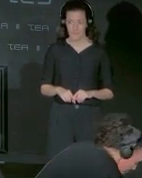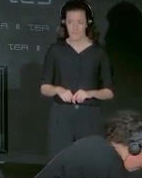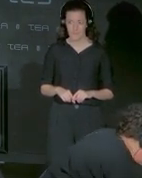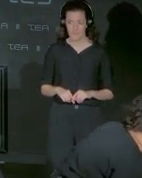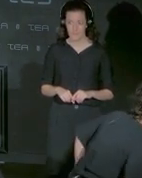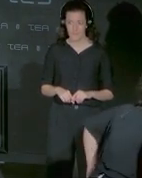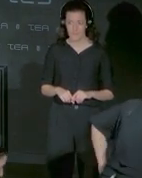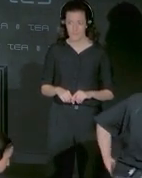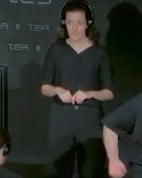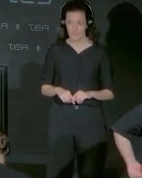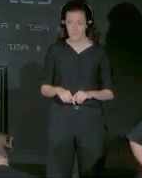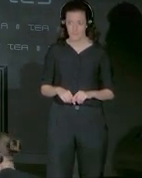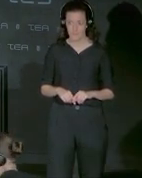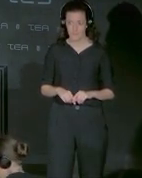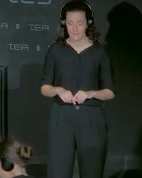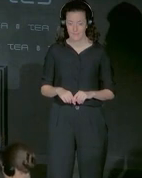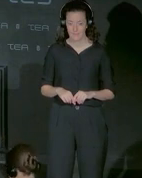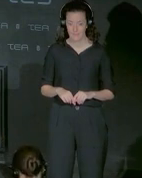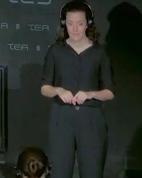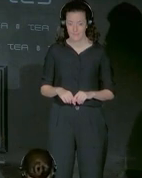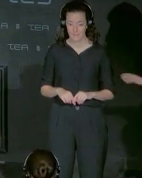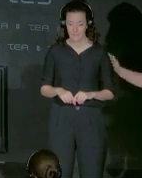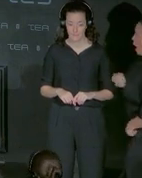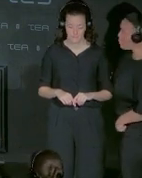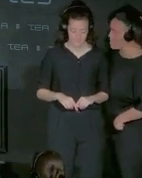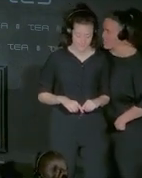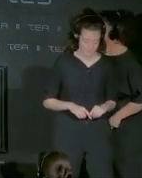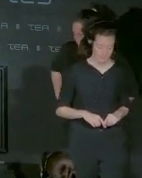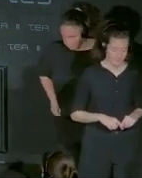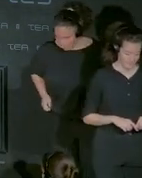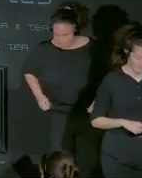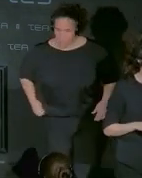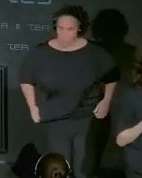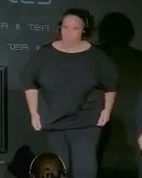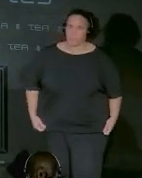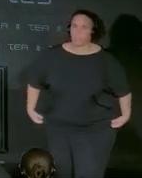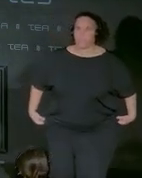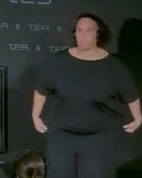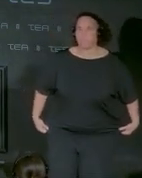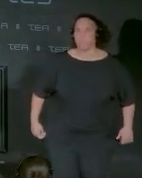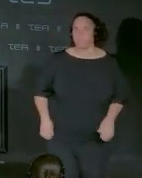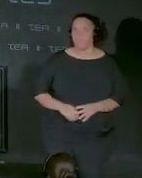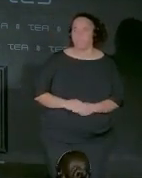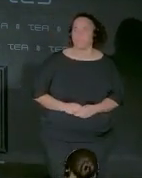Would be nice. The clicker is not doing a lot.